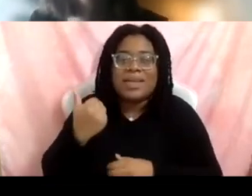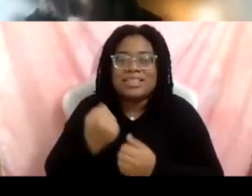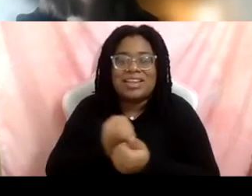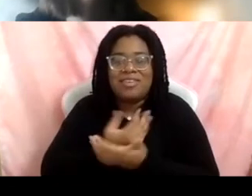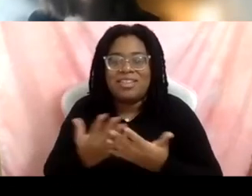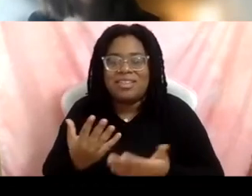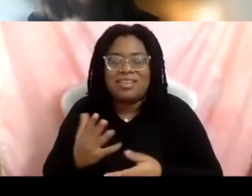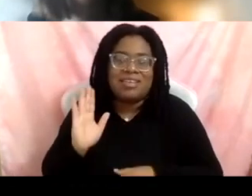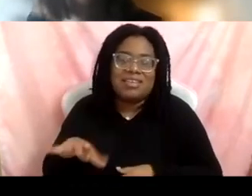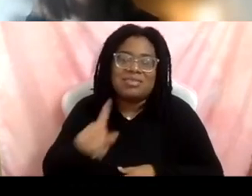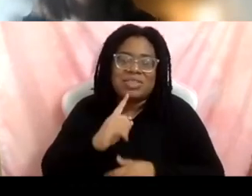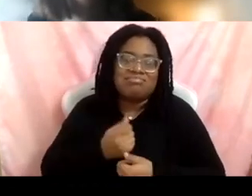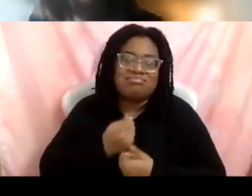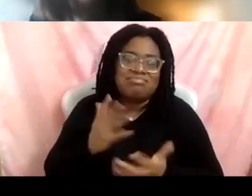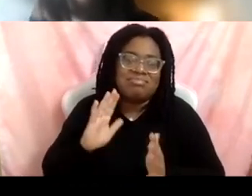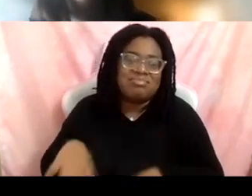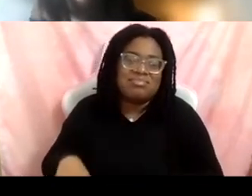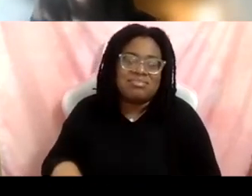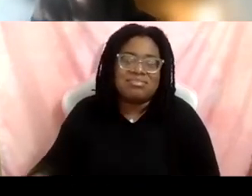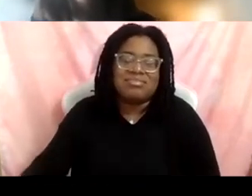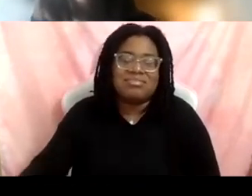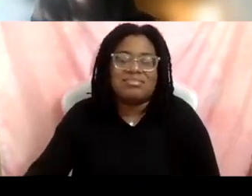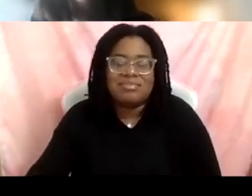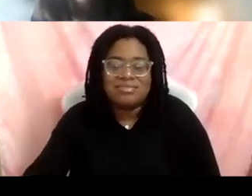like, it was exhausting, I thought, most of the time.